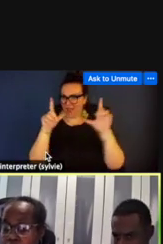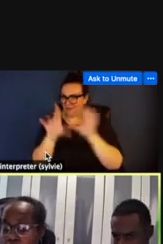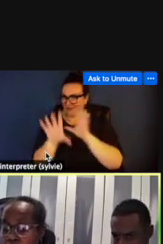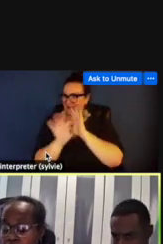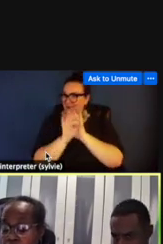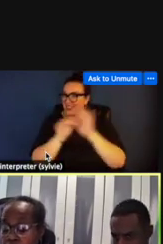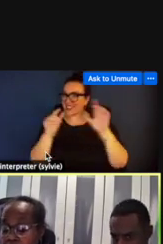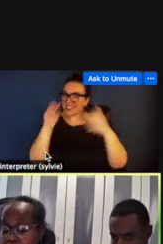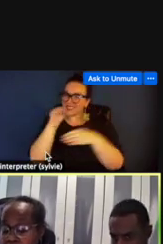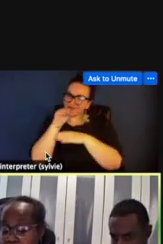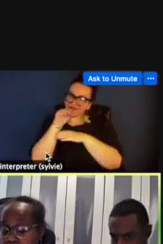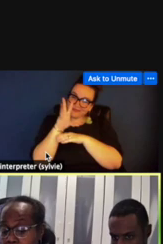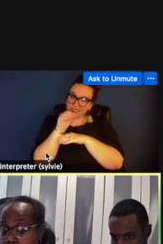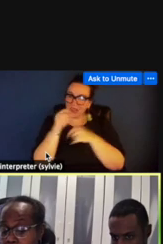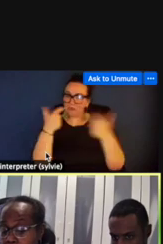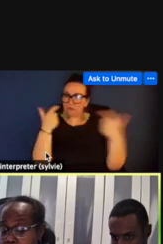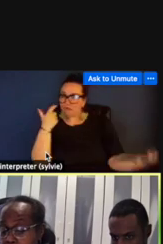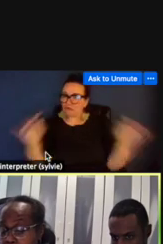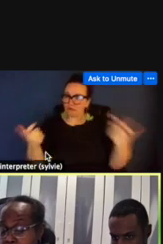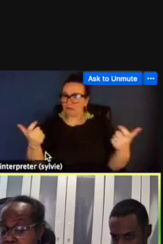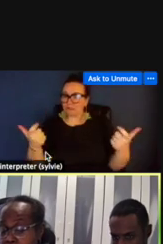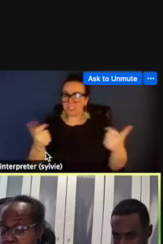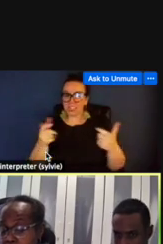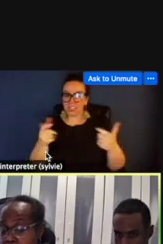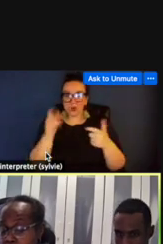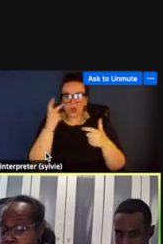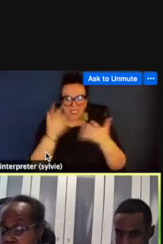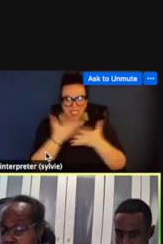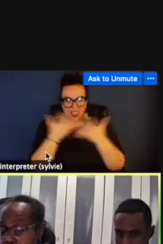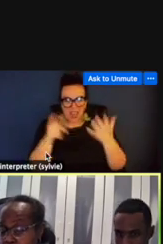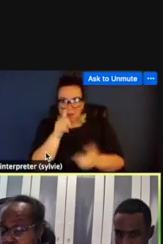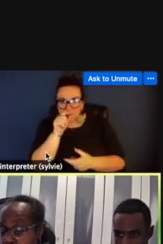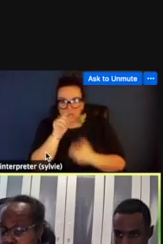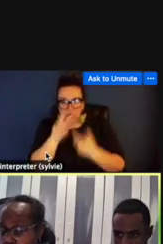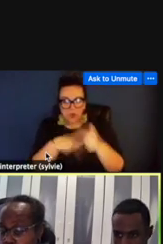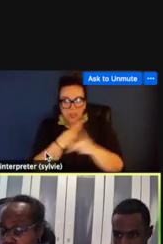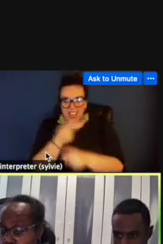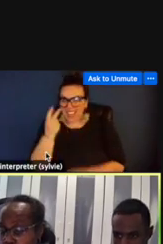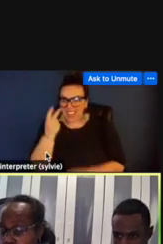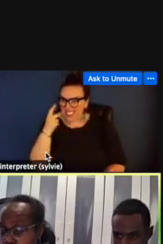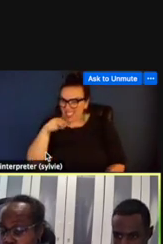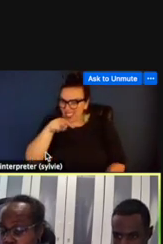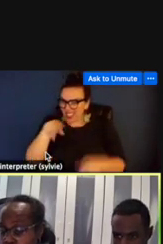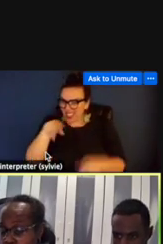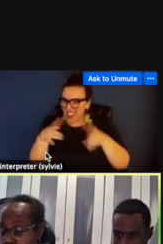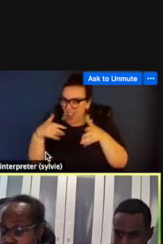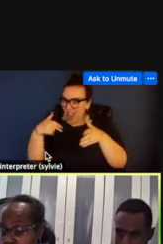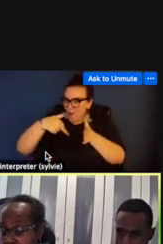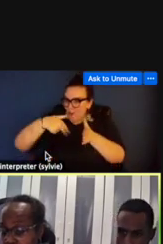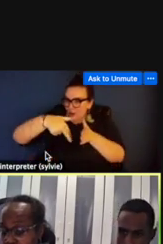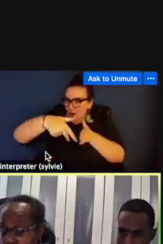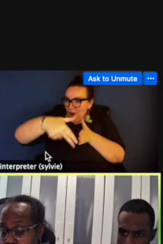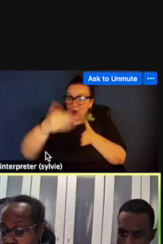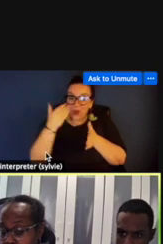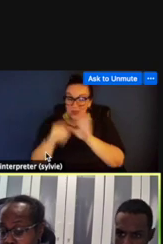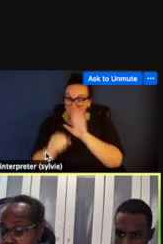picture. You can also see they have a lot of, what kind of birds there? If you look on the walkway, you know what those